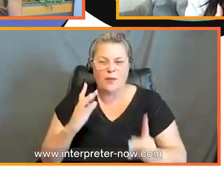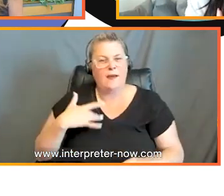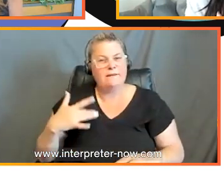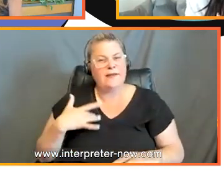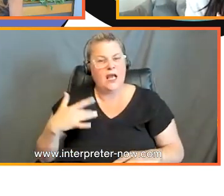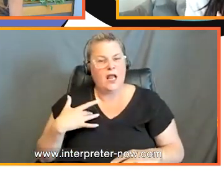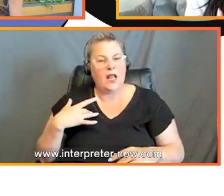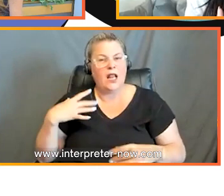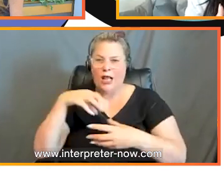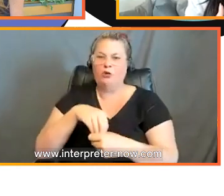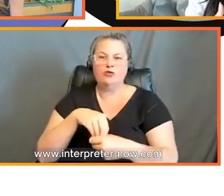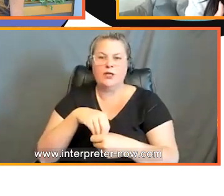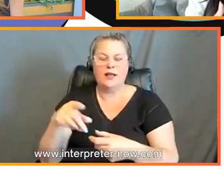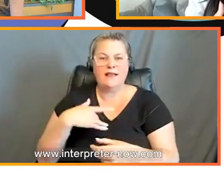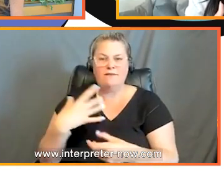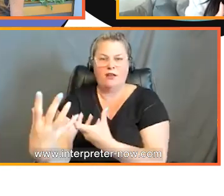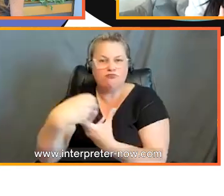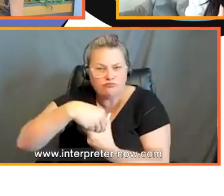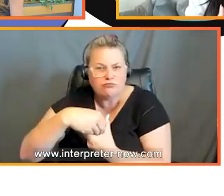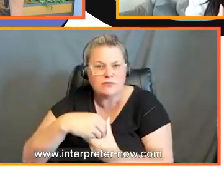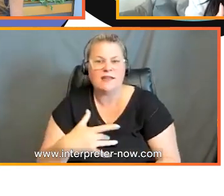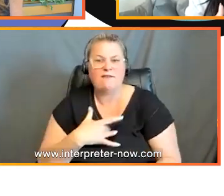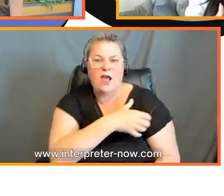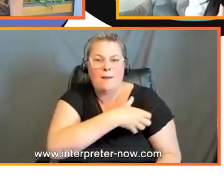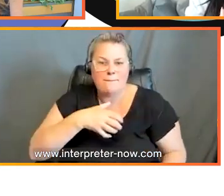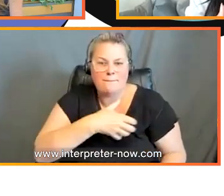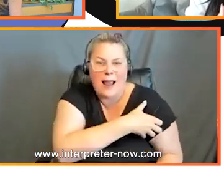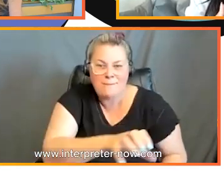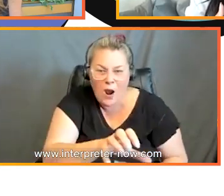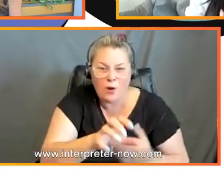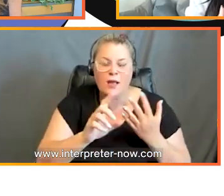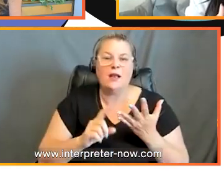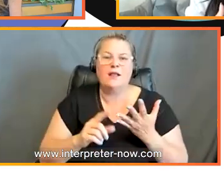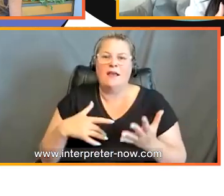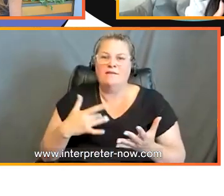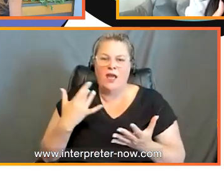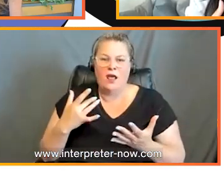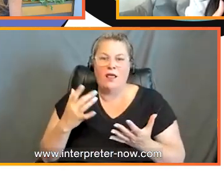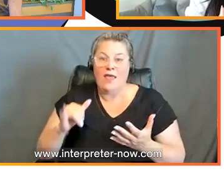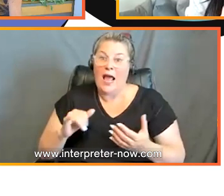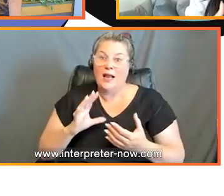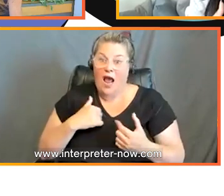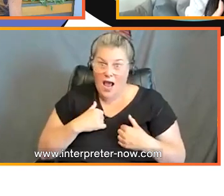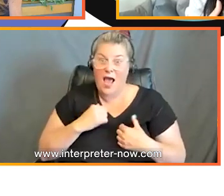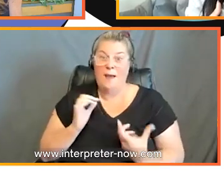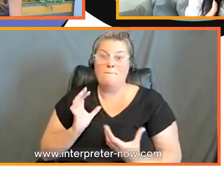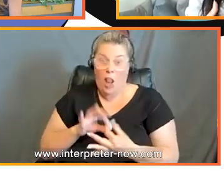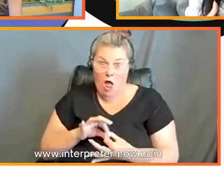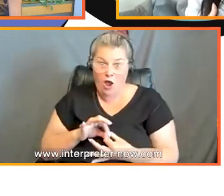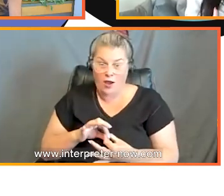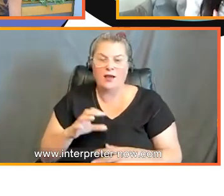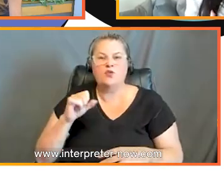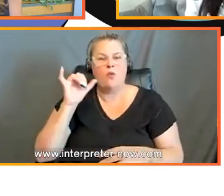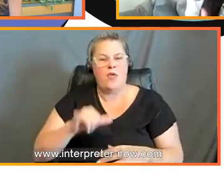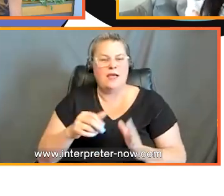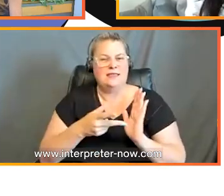where people feel inclusion, they feel engagement, they feel empowerment, they experience belonging. And